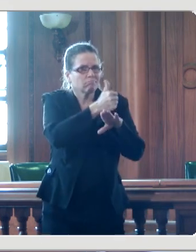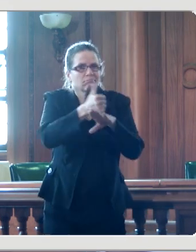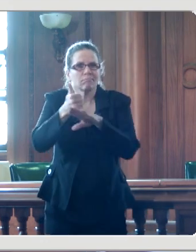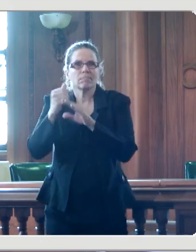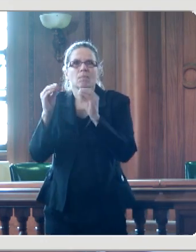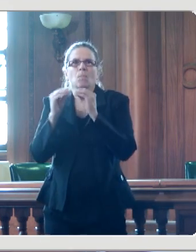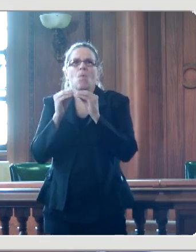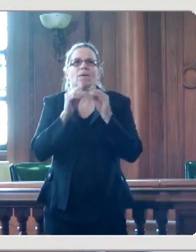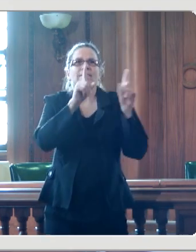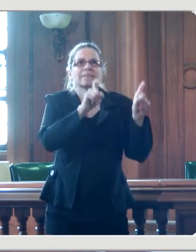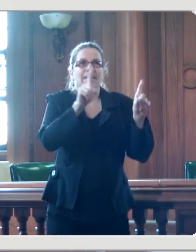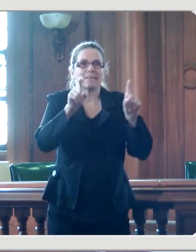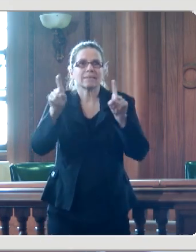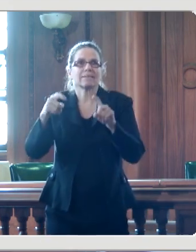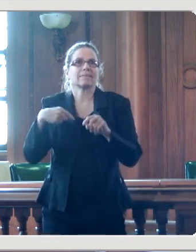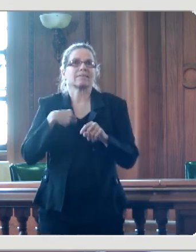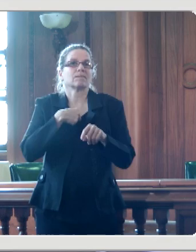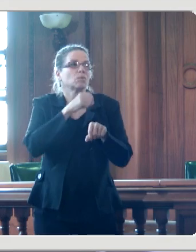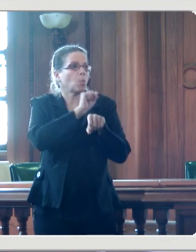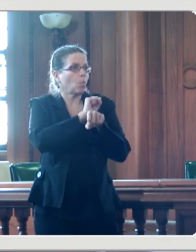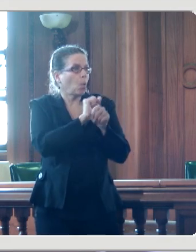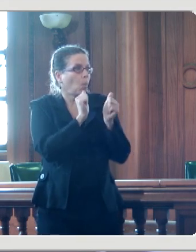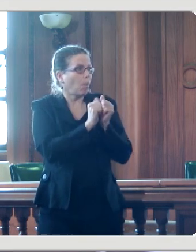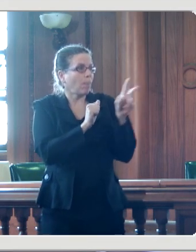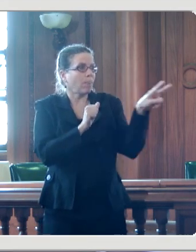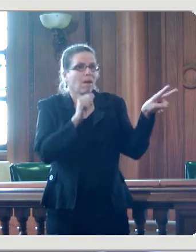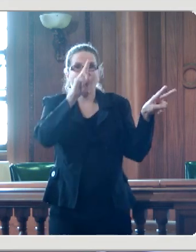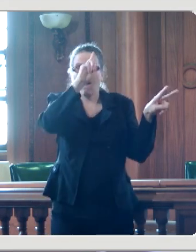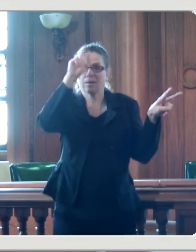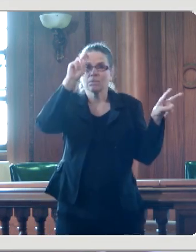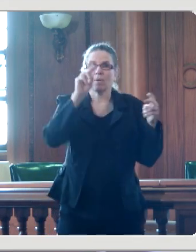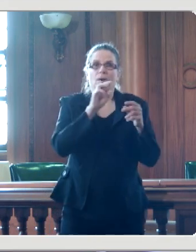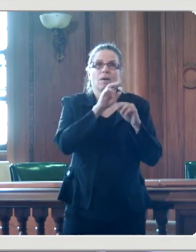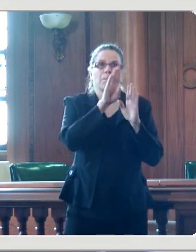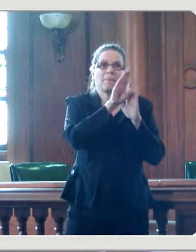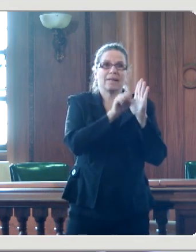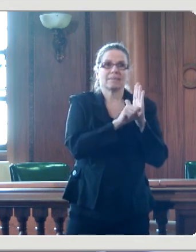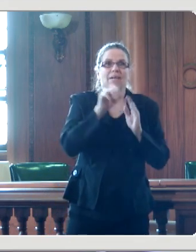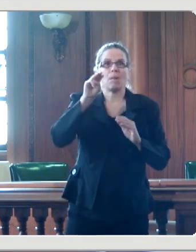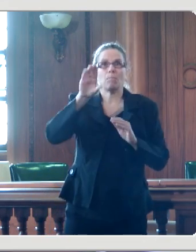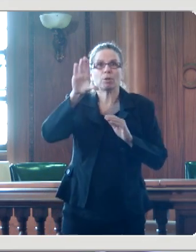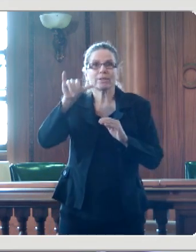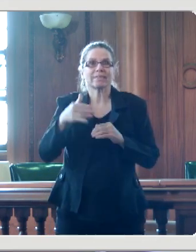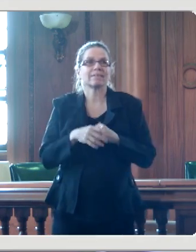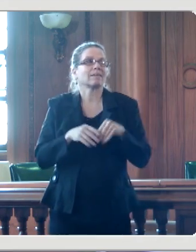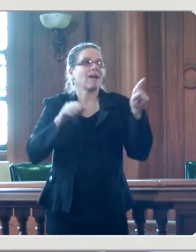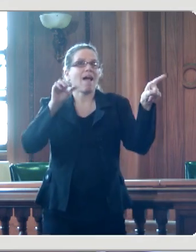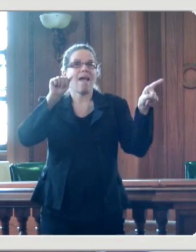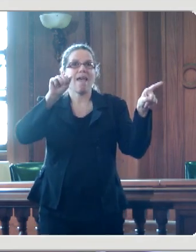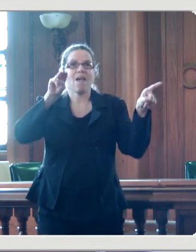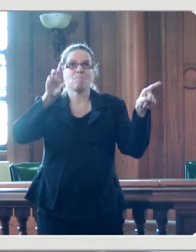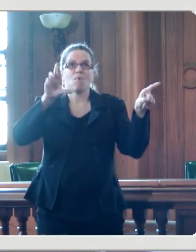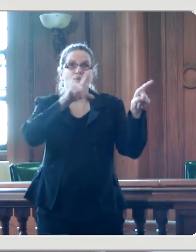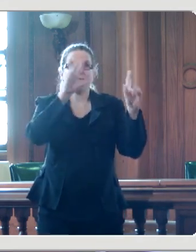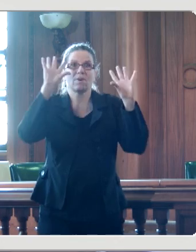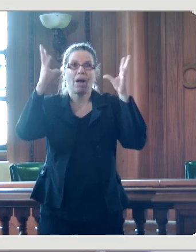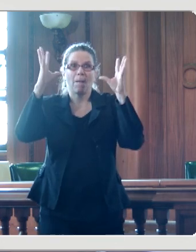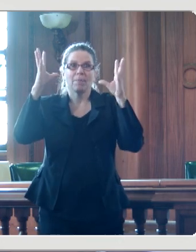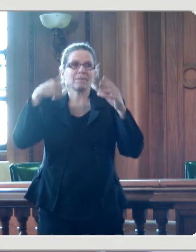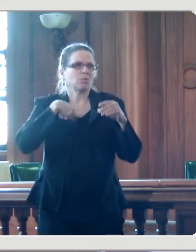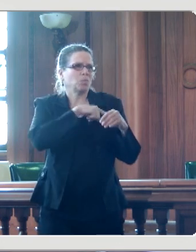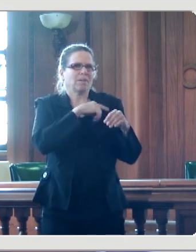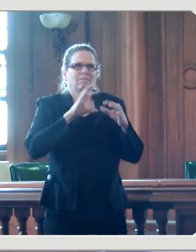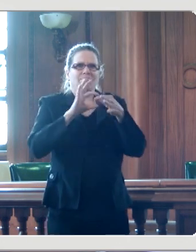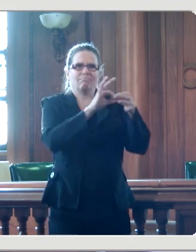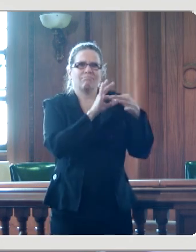professionals, Dr. Kerouac and Dr. Roos, and AMR, Patrick Leonardo. So we're all working in